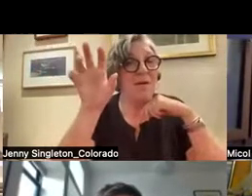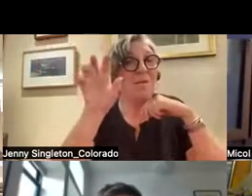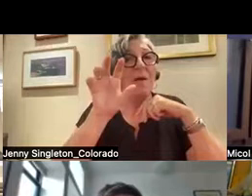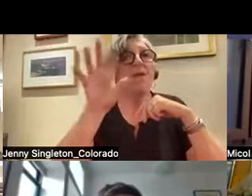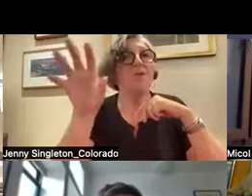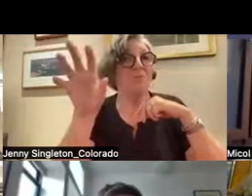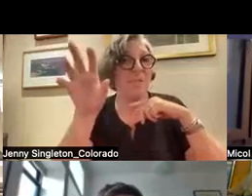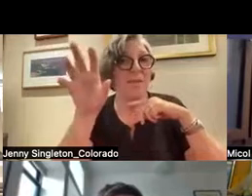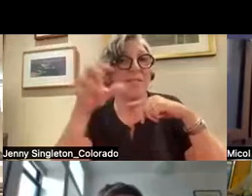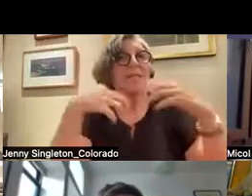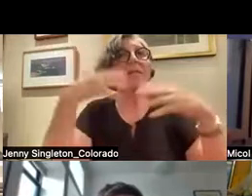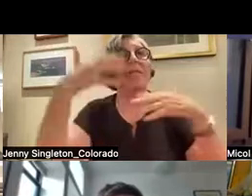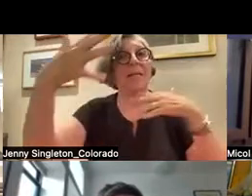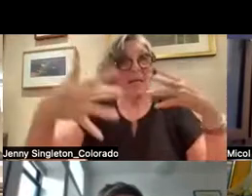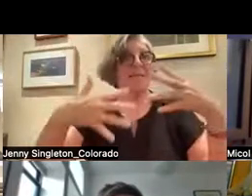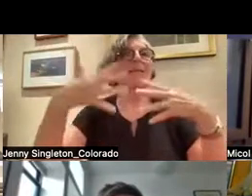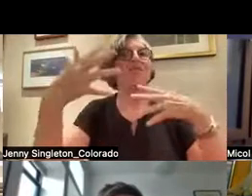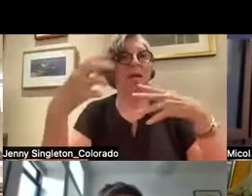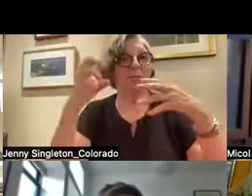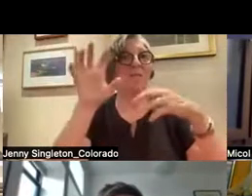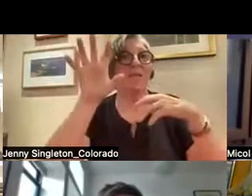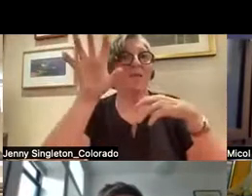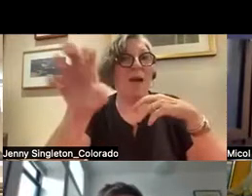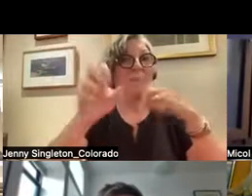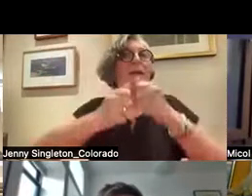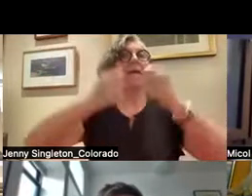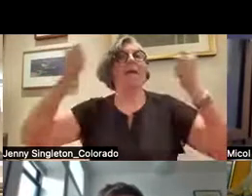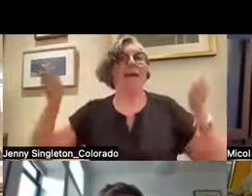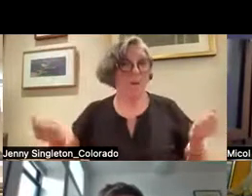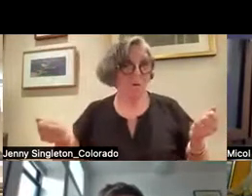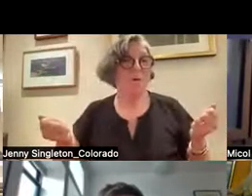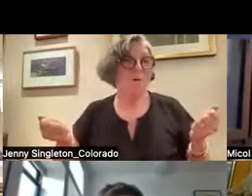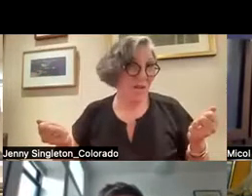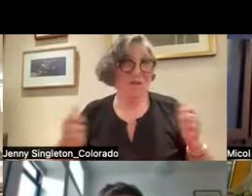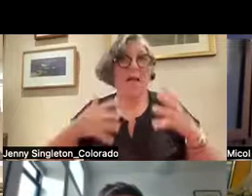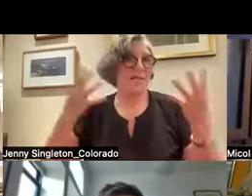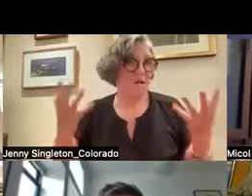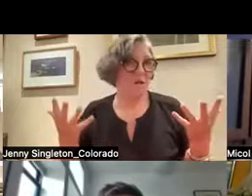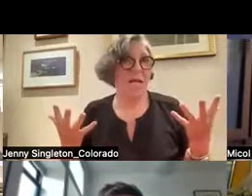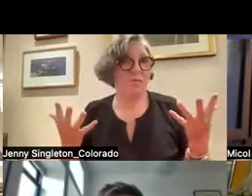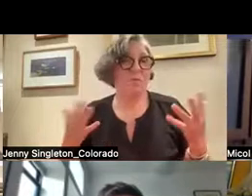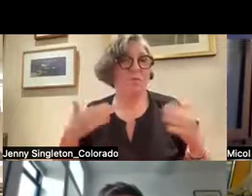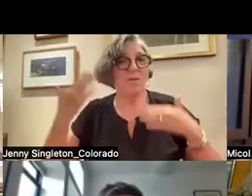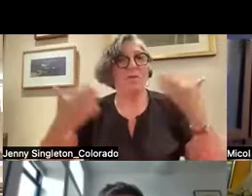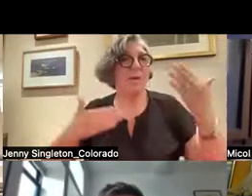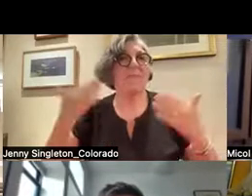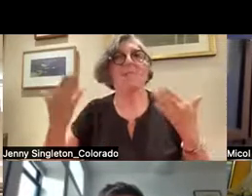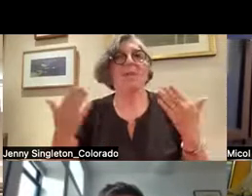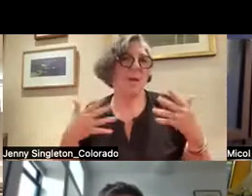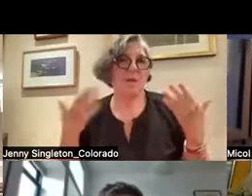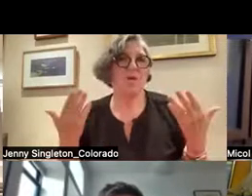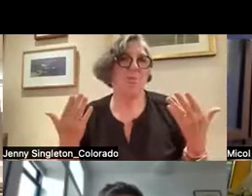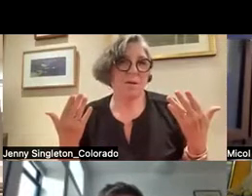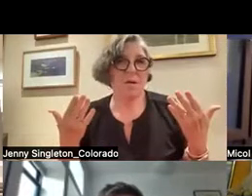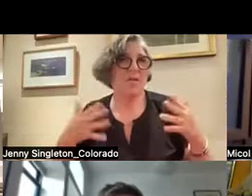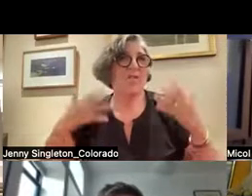something there used probabilistically, then the child was able to grab it and overgeneralize and create a rule. So there may be something